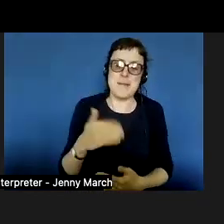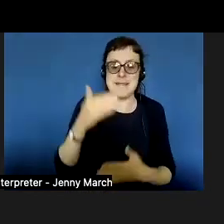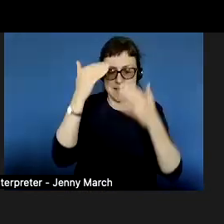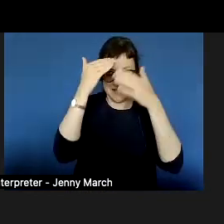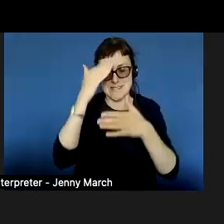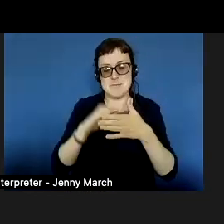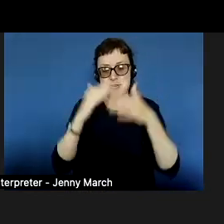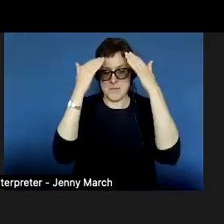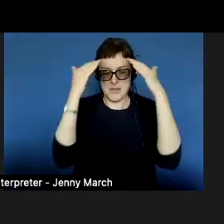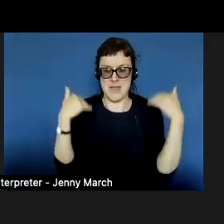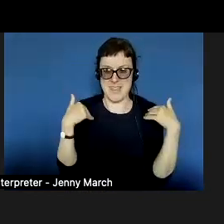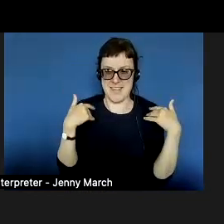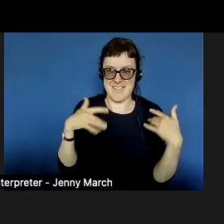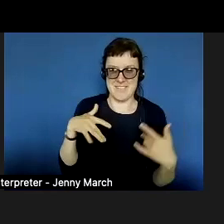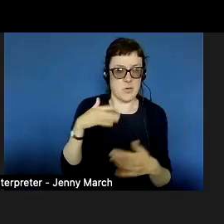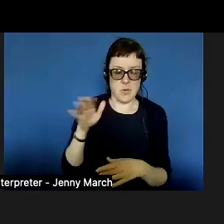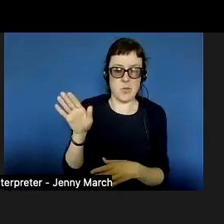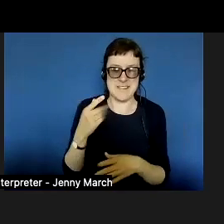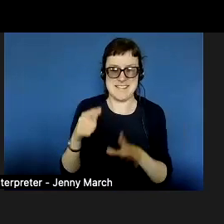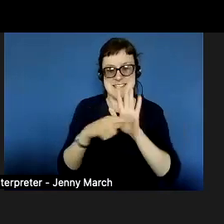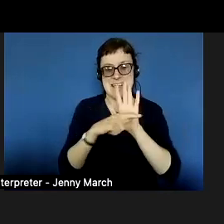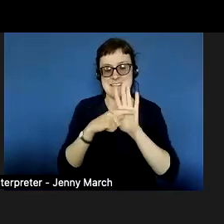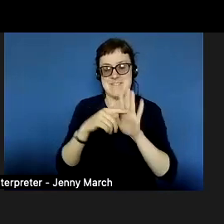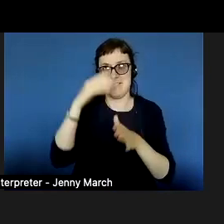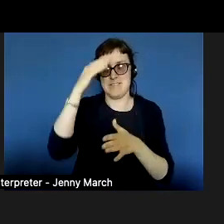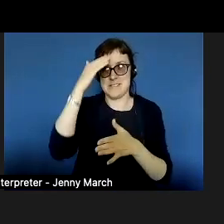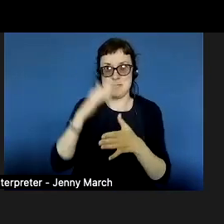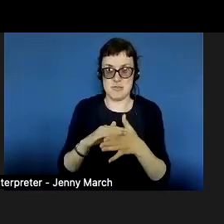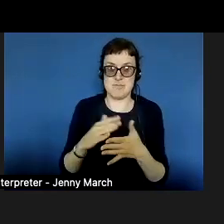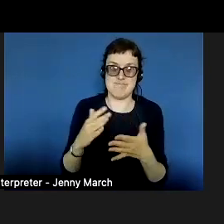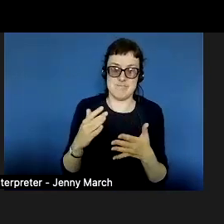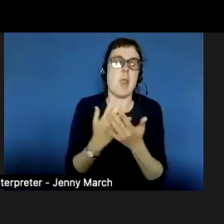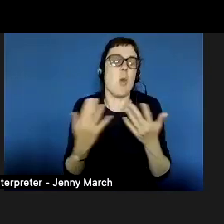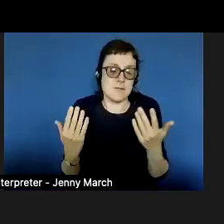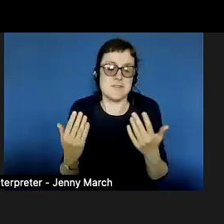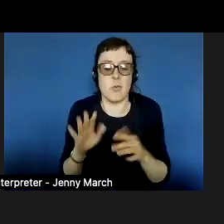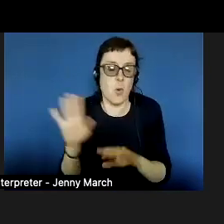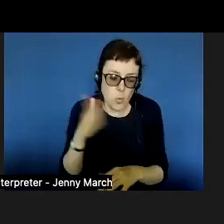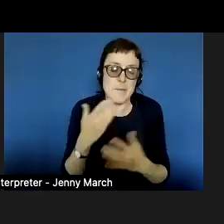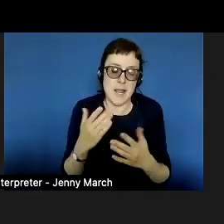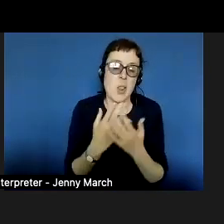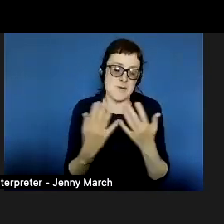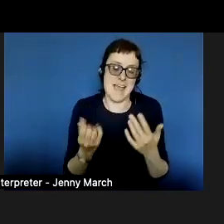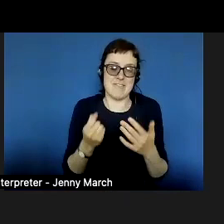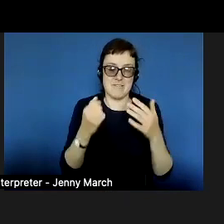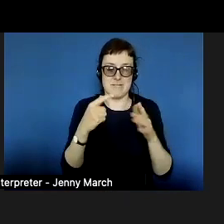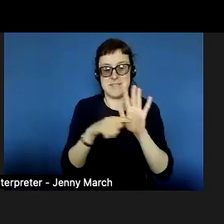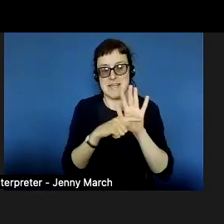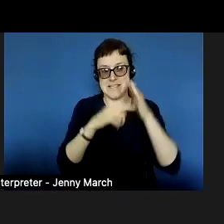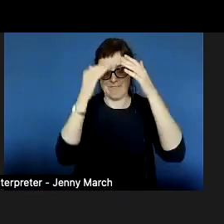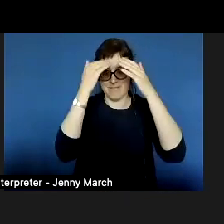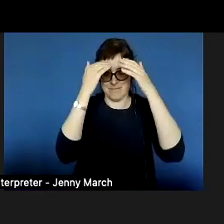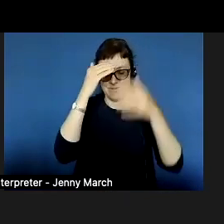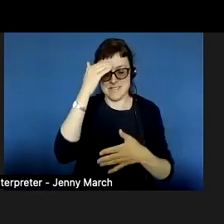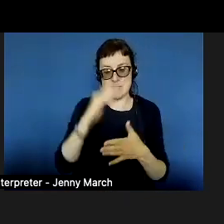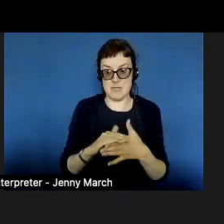this kind of negative experience in lots of cases, well, in most, cases of Yeah. the kind of